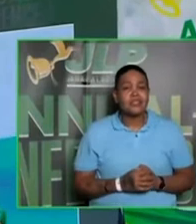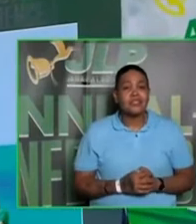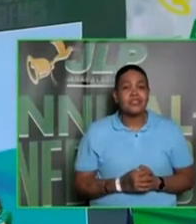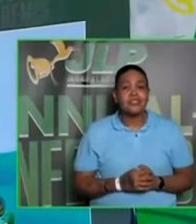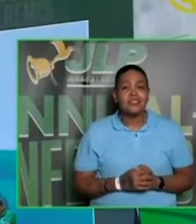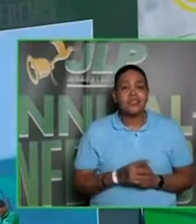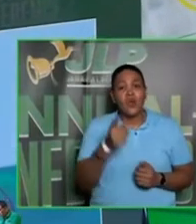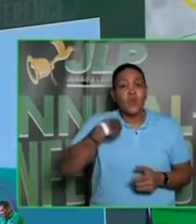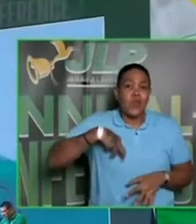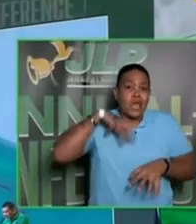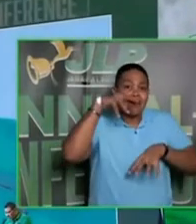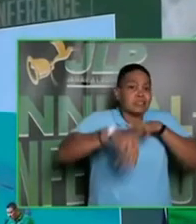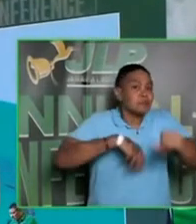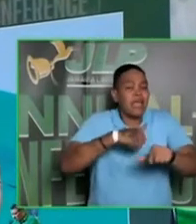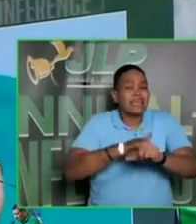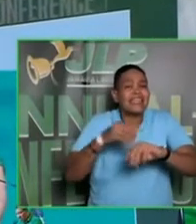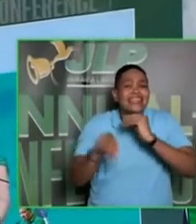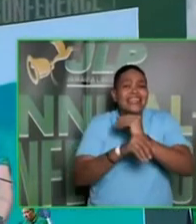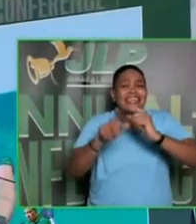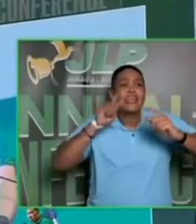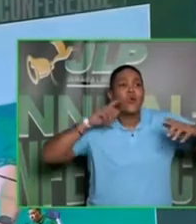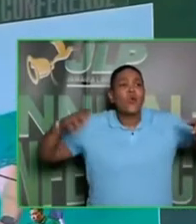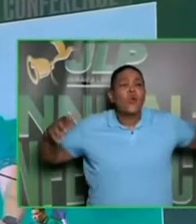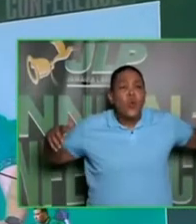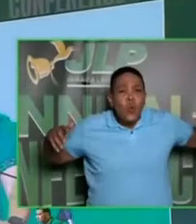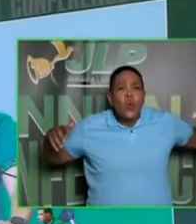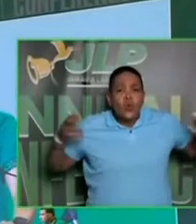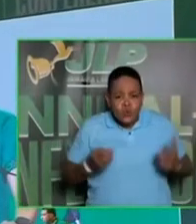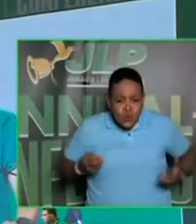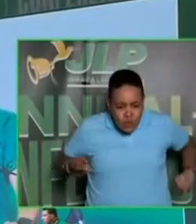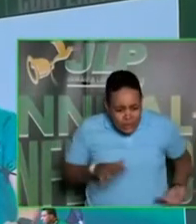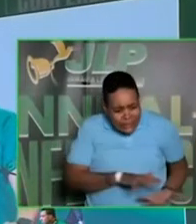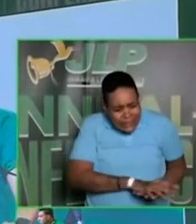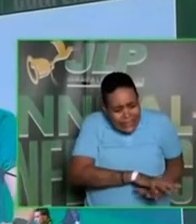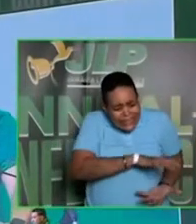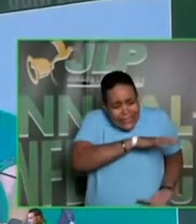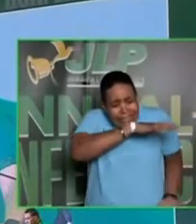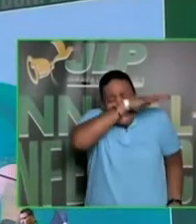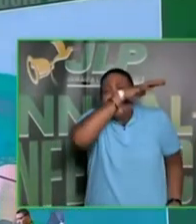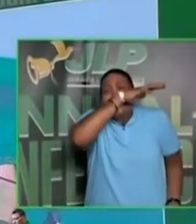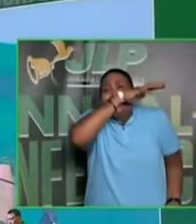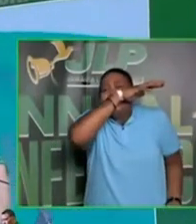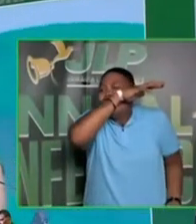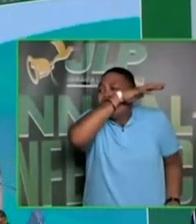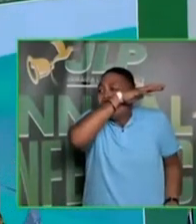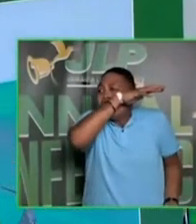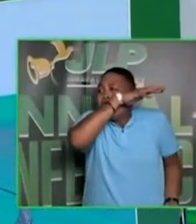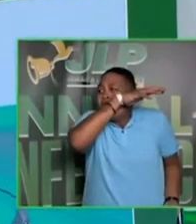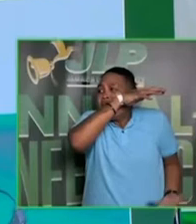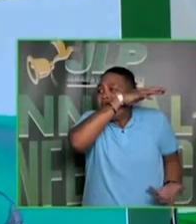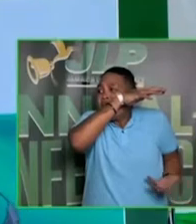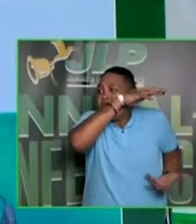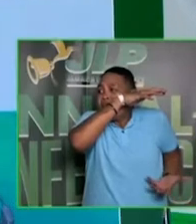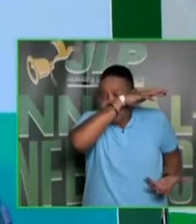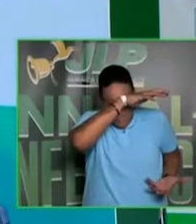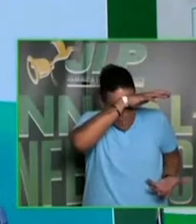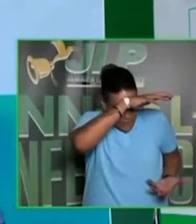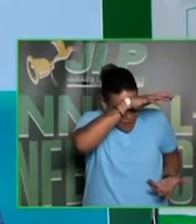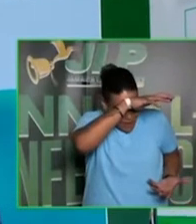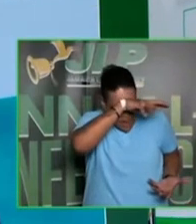We are spending significant resources to get our children in school, and